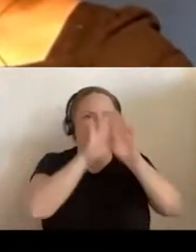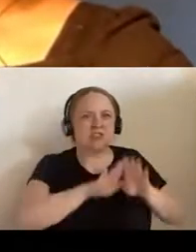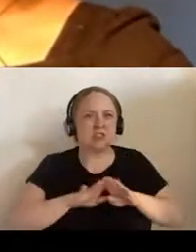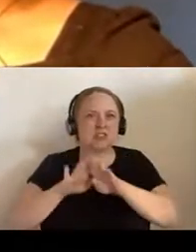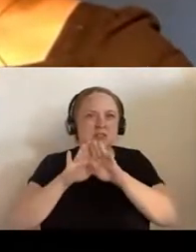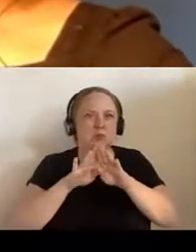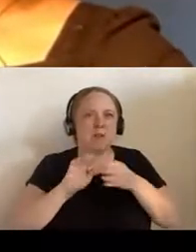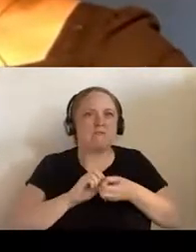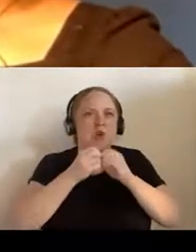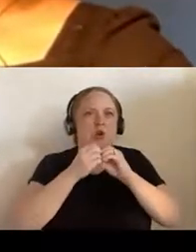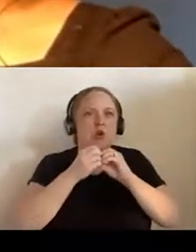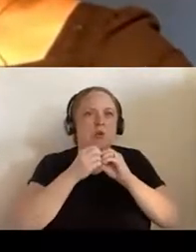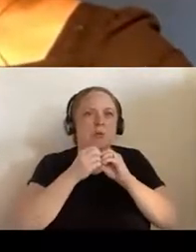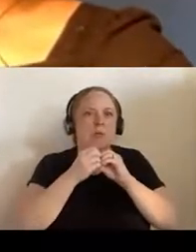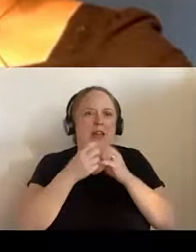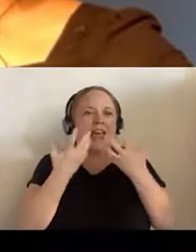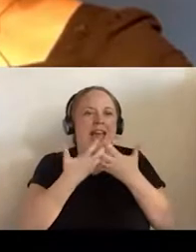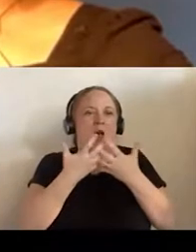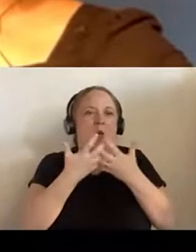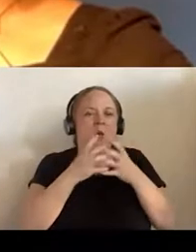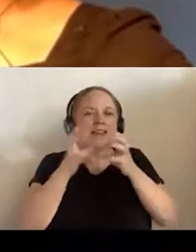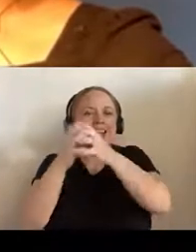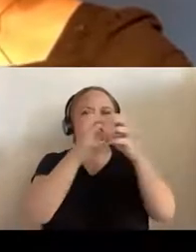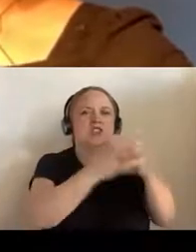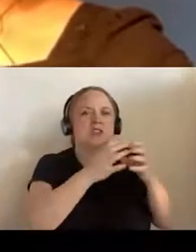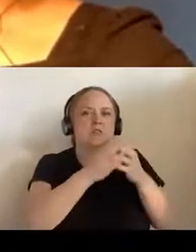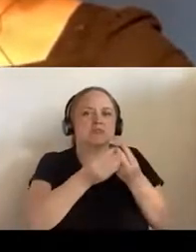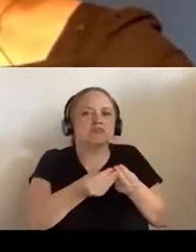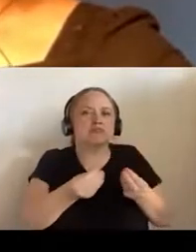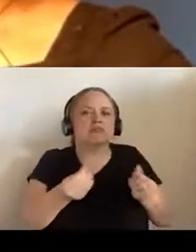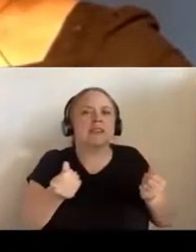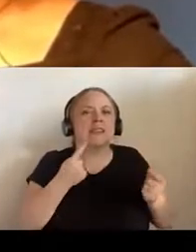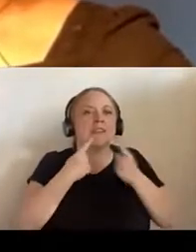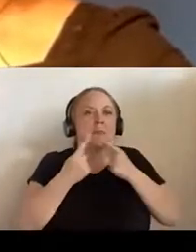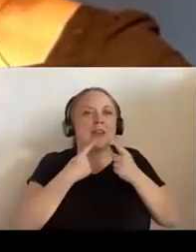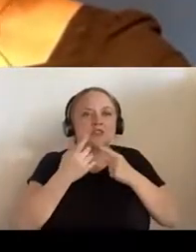disintegrate in the information age as well. So there's so many like